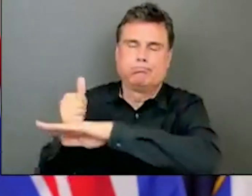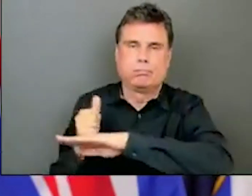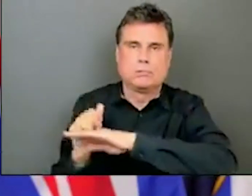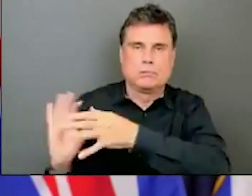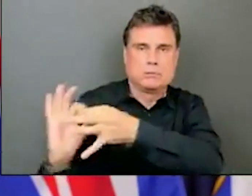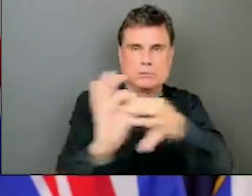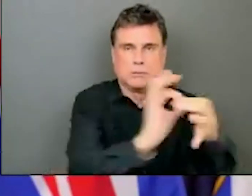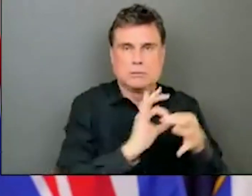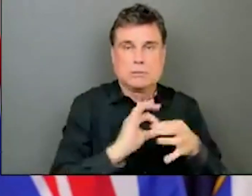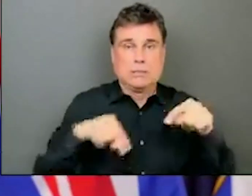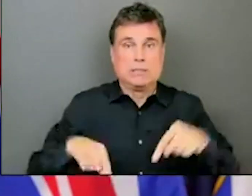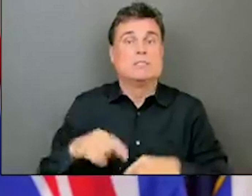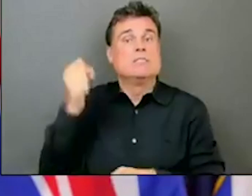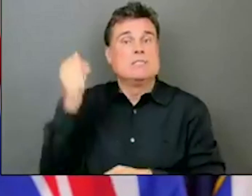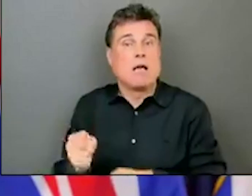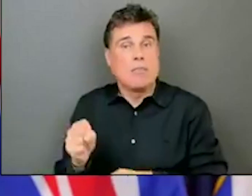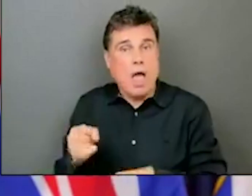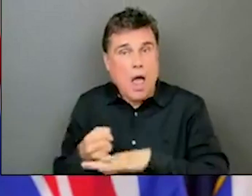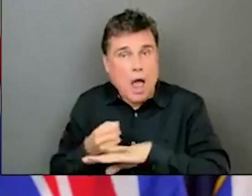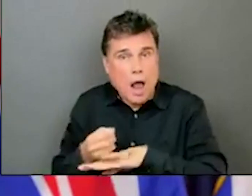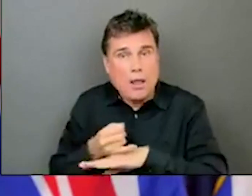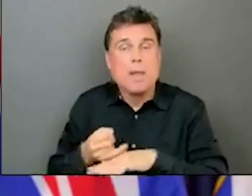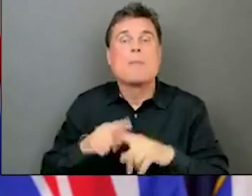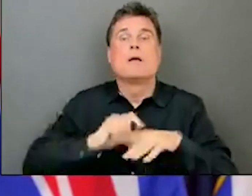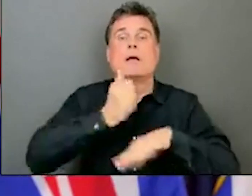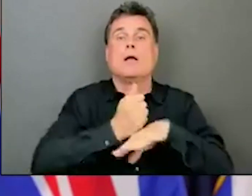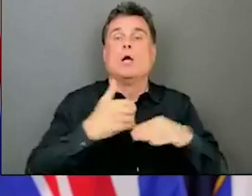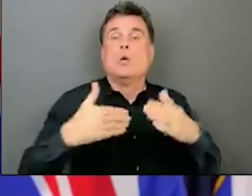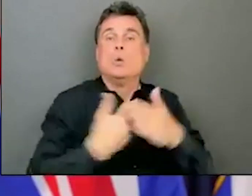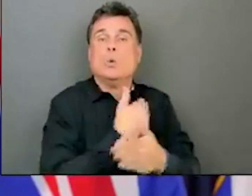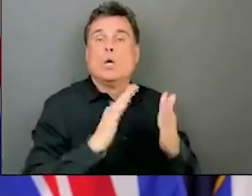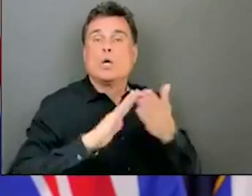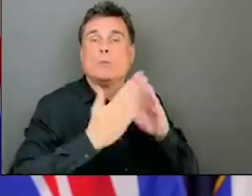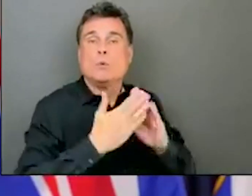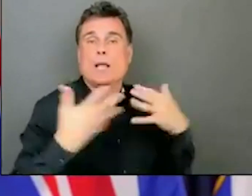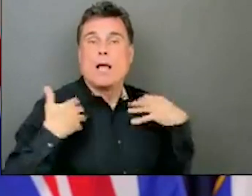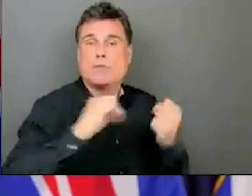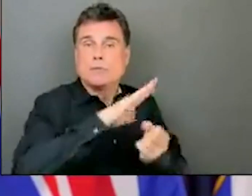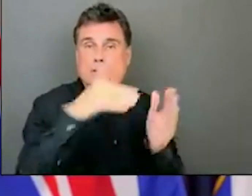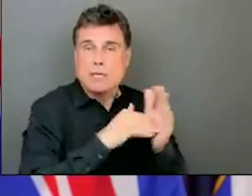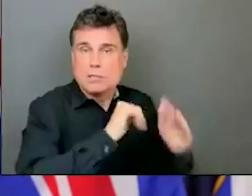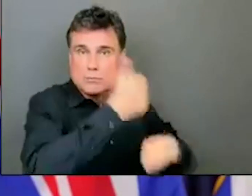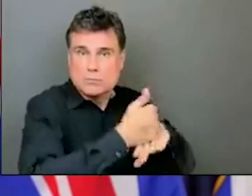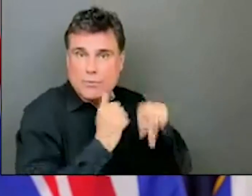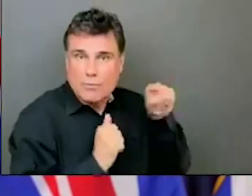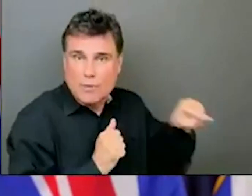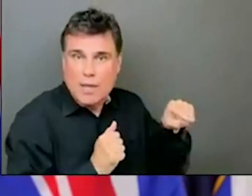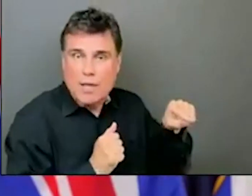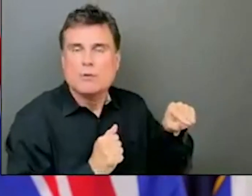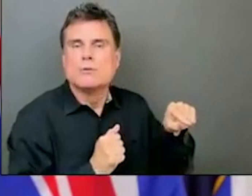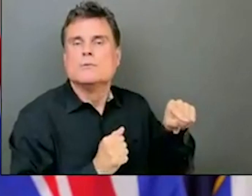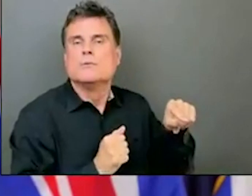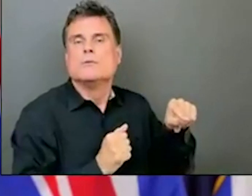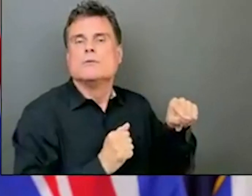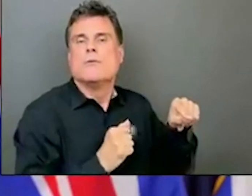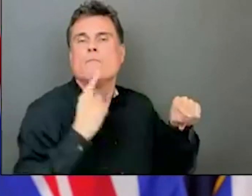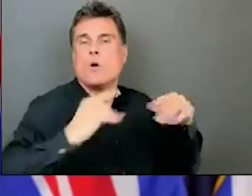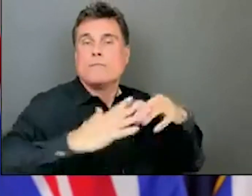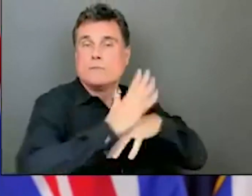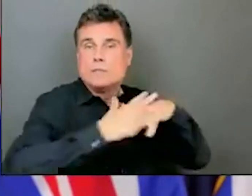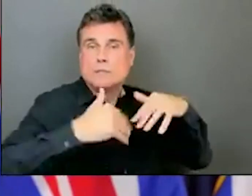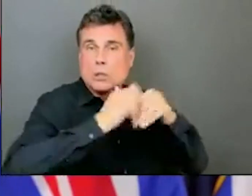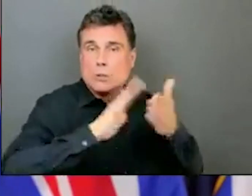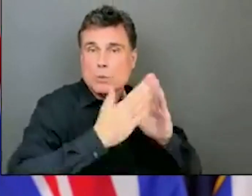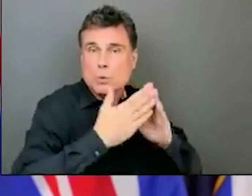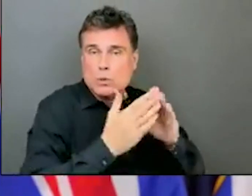existing systems, including here on the South Island. Creation of new community health centers, the addition of additional